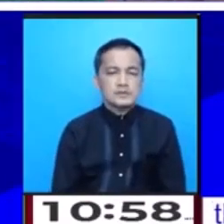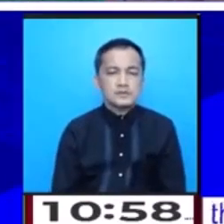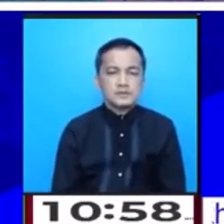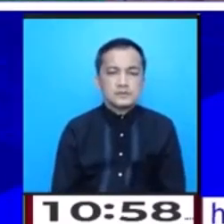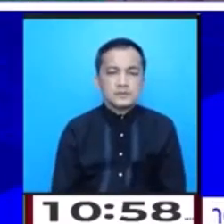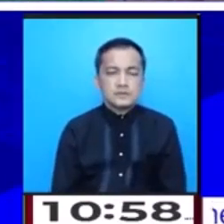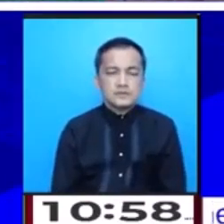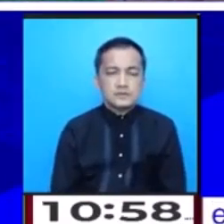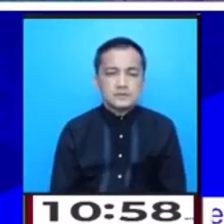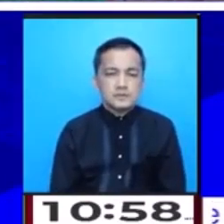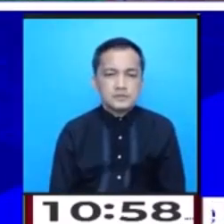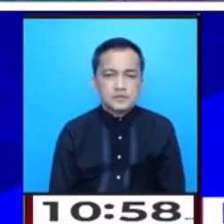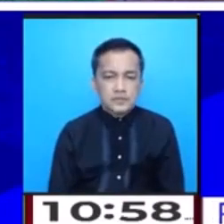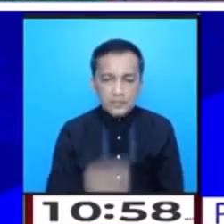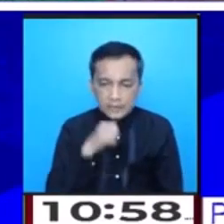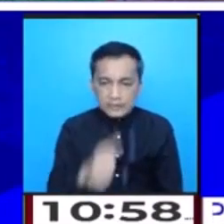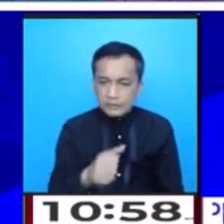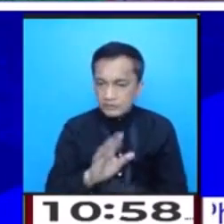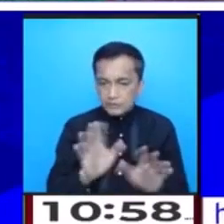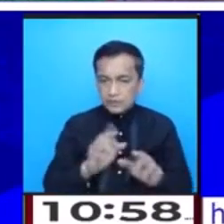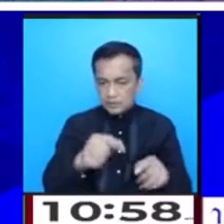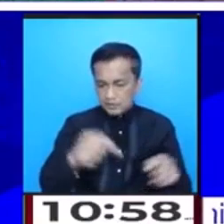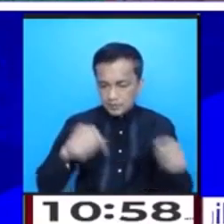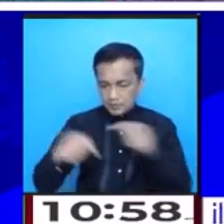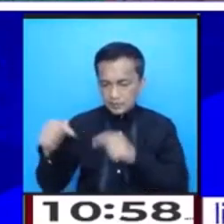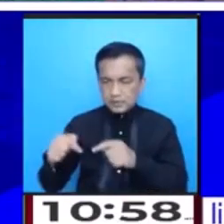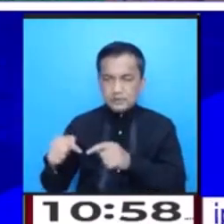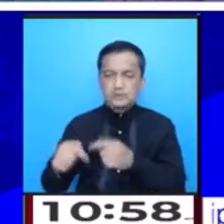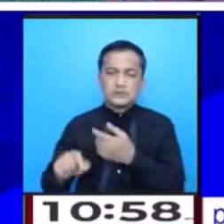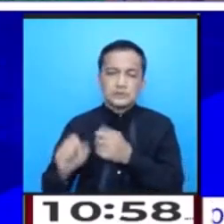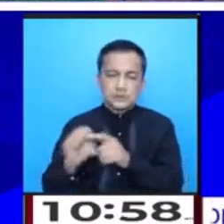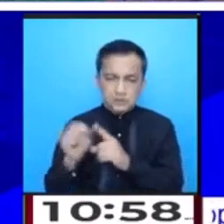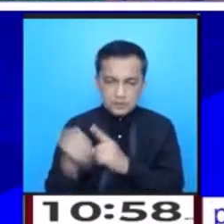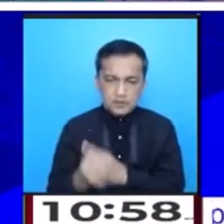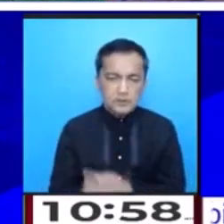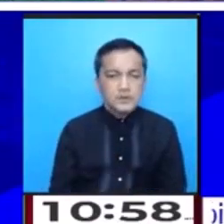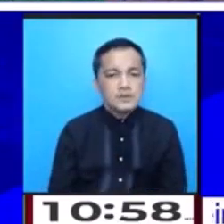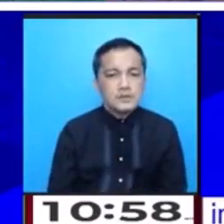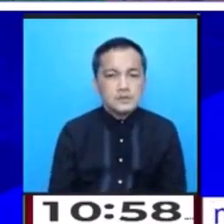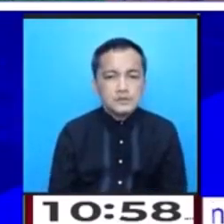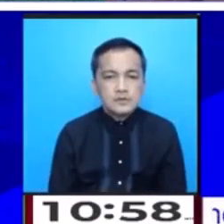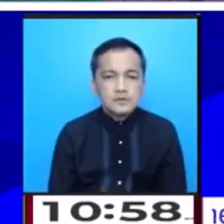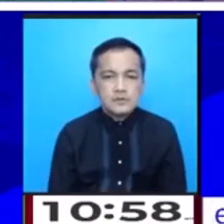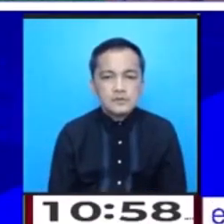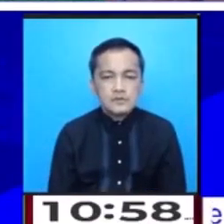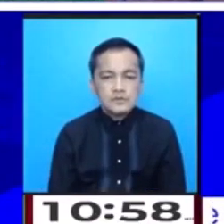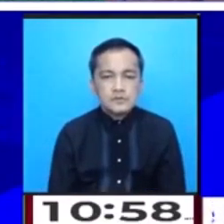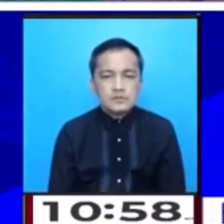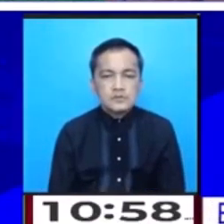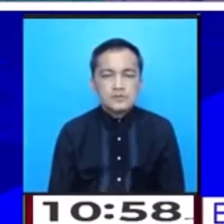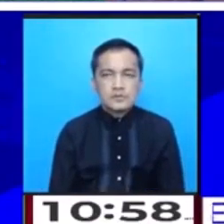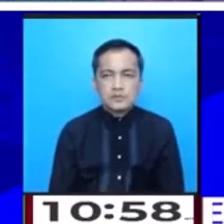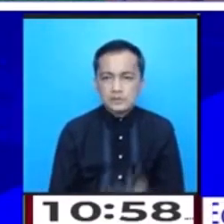to the earlier situation where we disrupt the supply